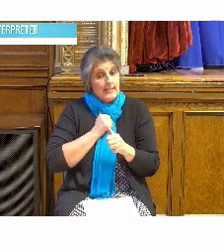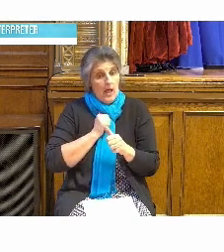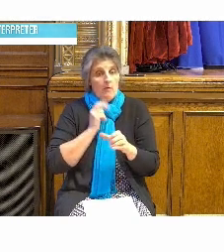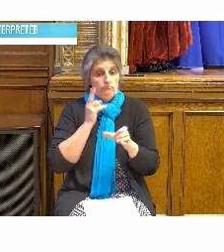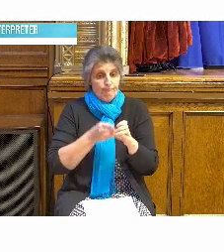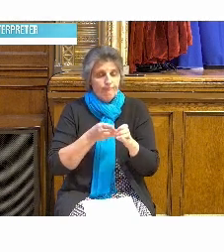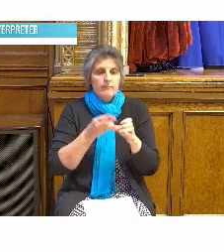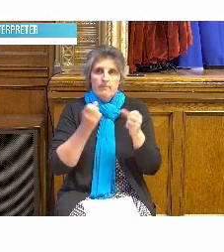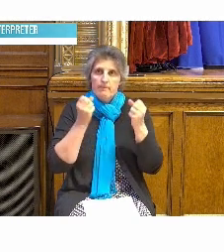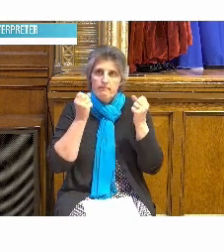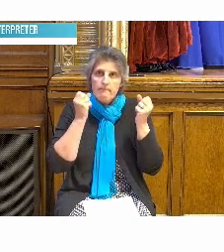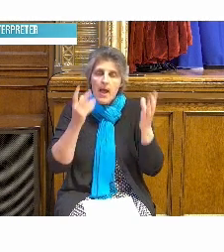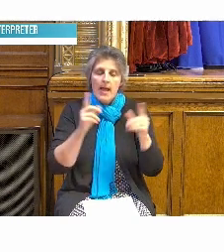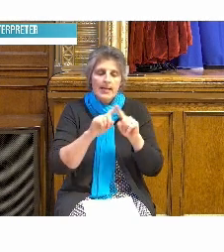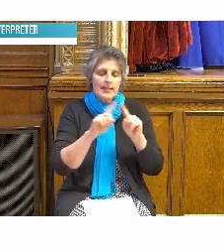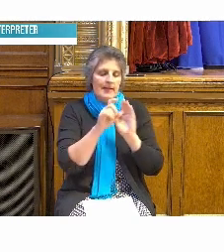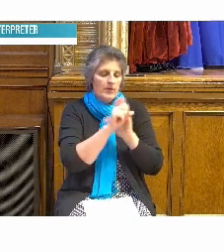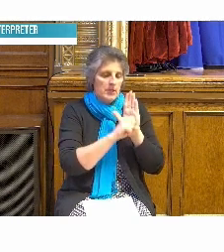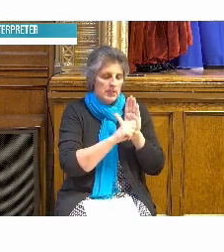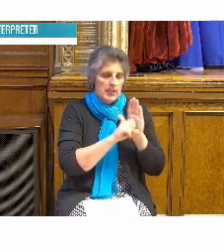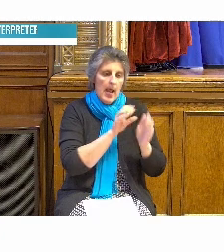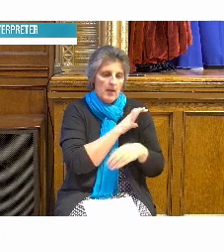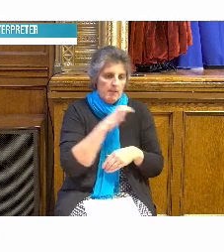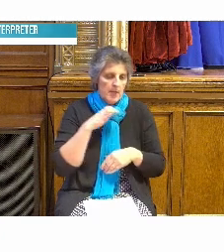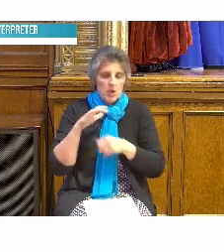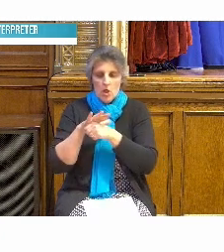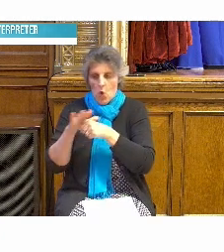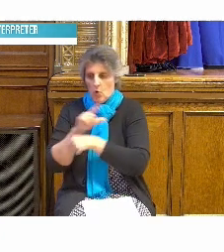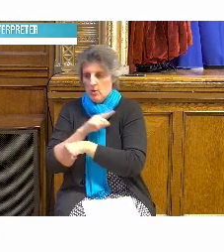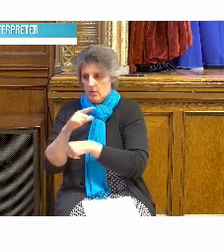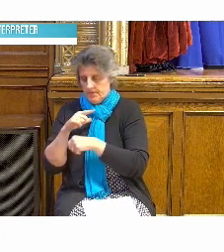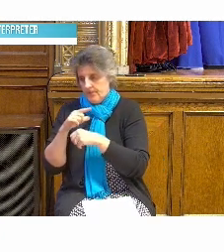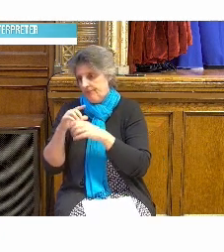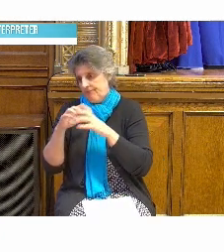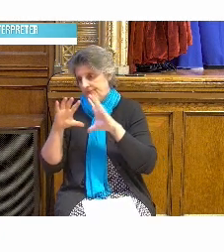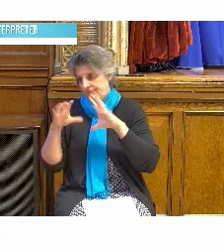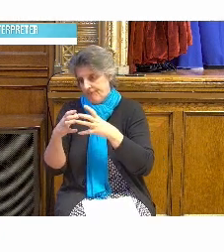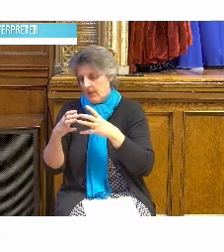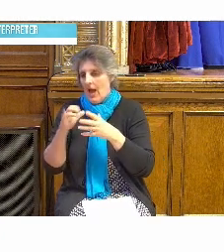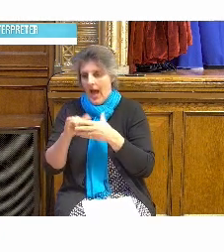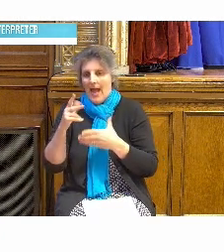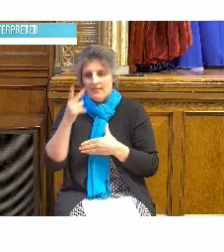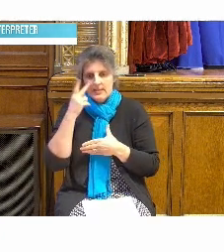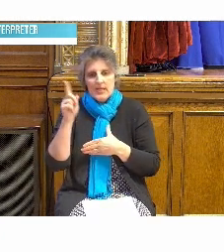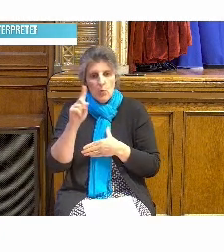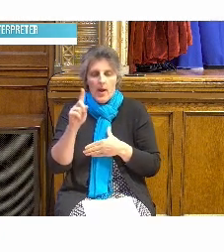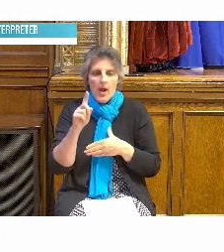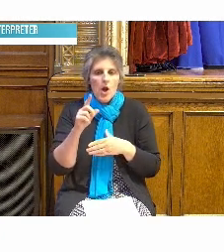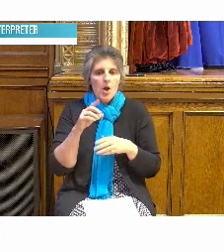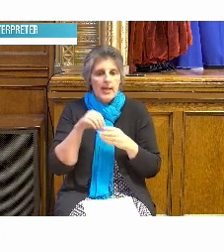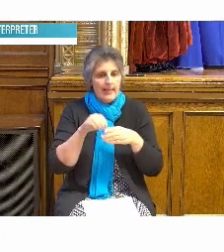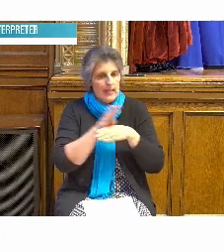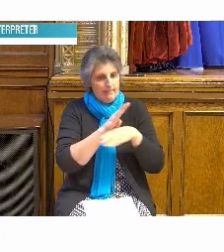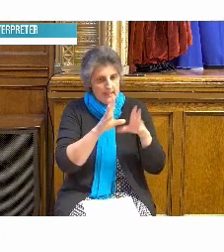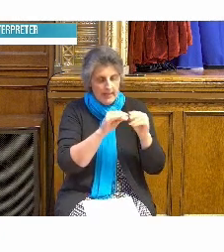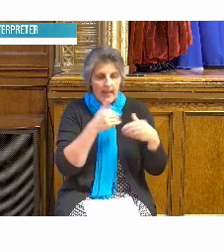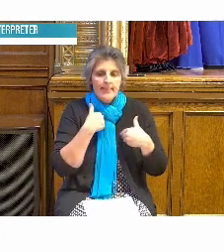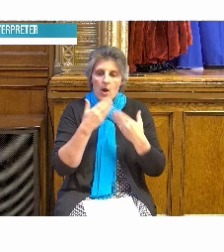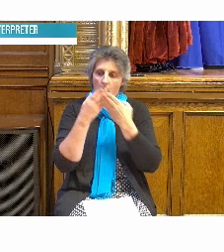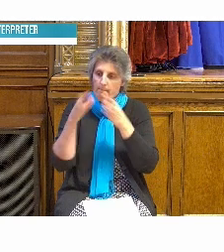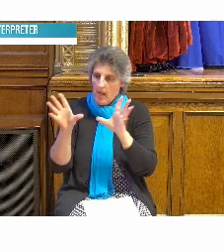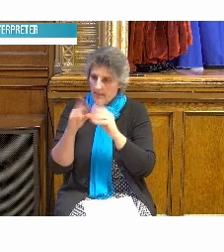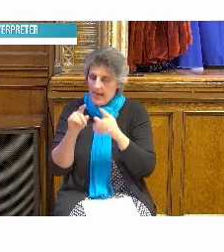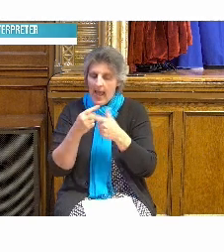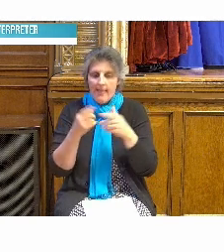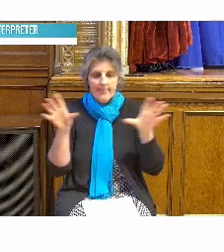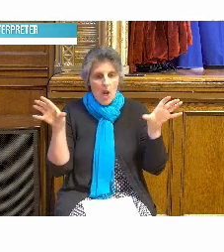state and local commissions, I will tell you that I've seen it where, and there are business meetings and there are public meetings and they're